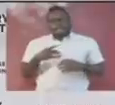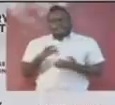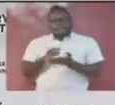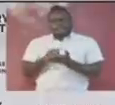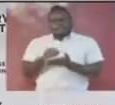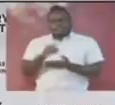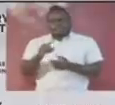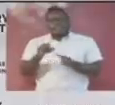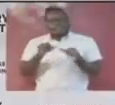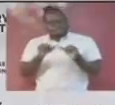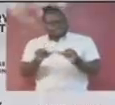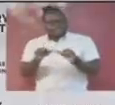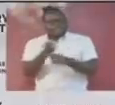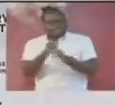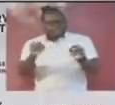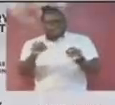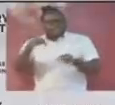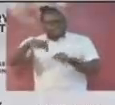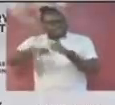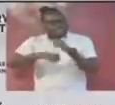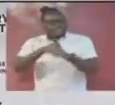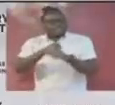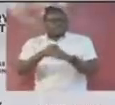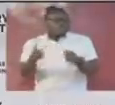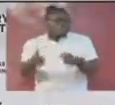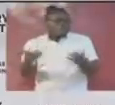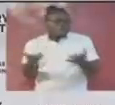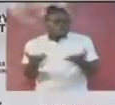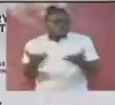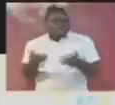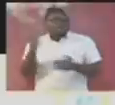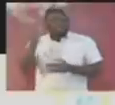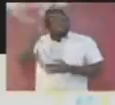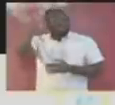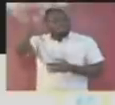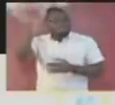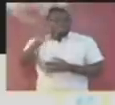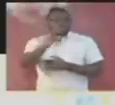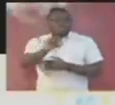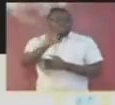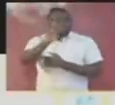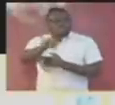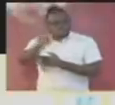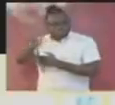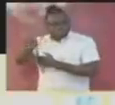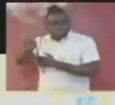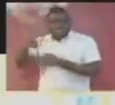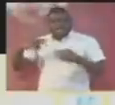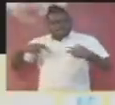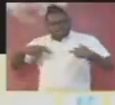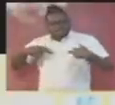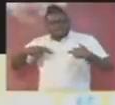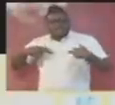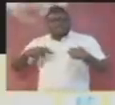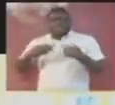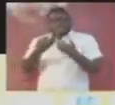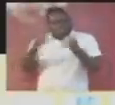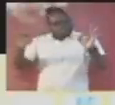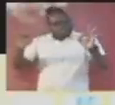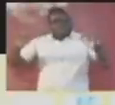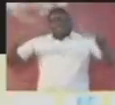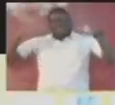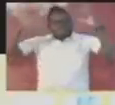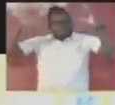year. We go to TV6 now for questions, please. Hi, good morning. Vanessa